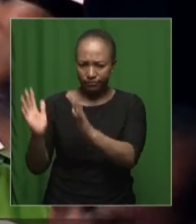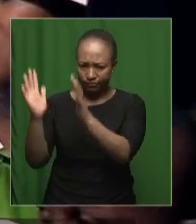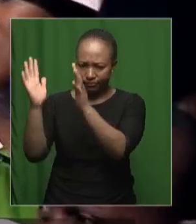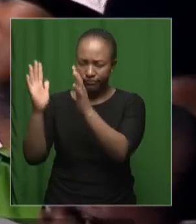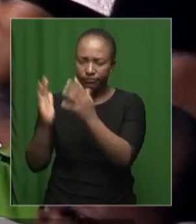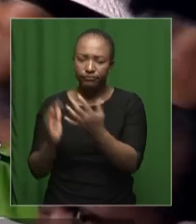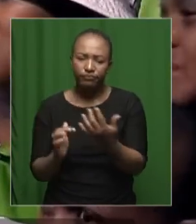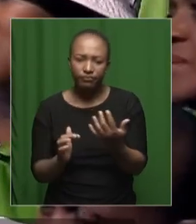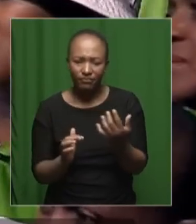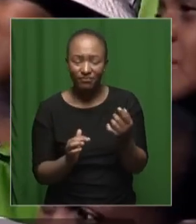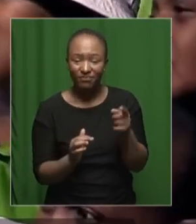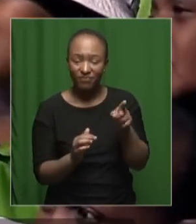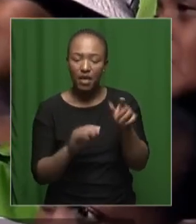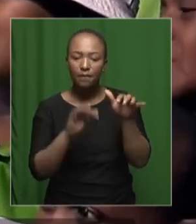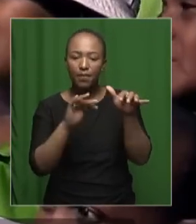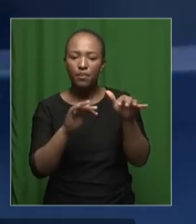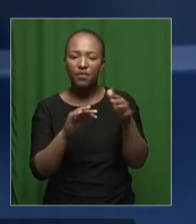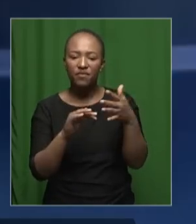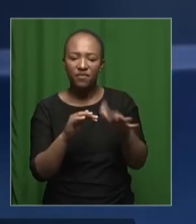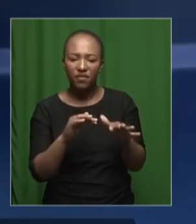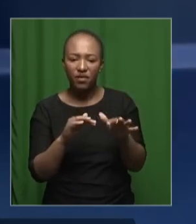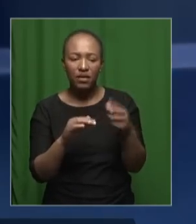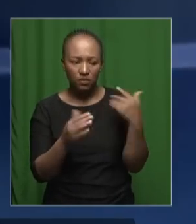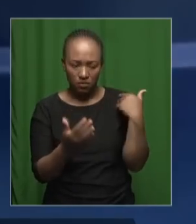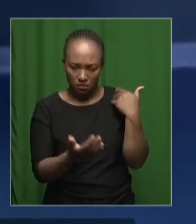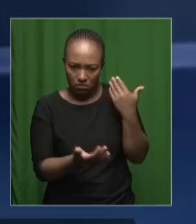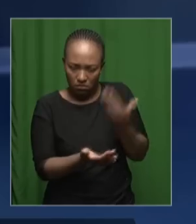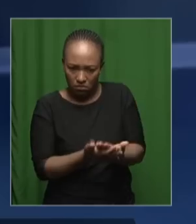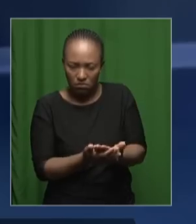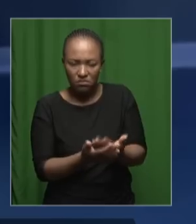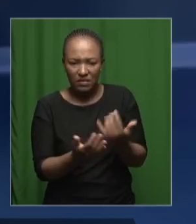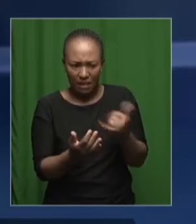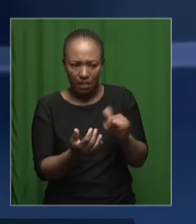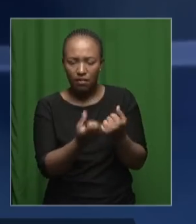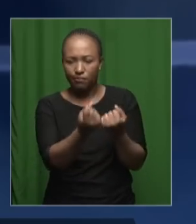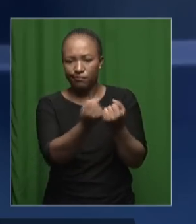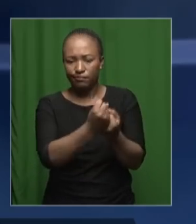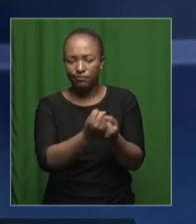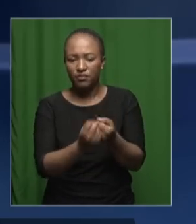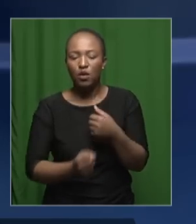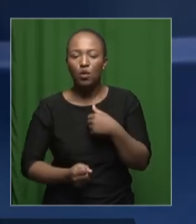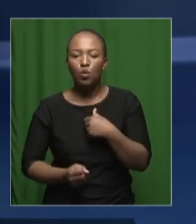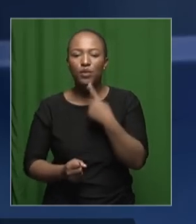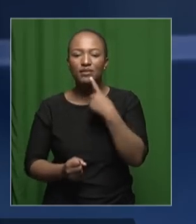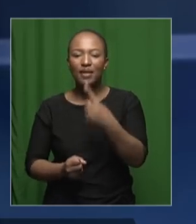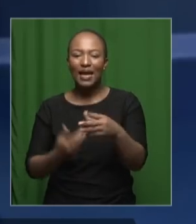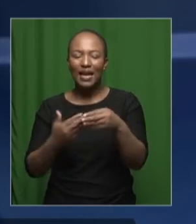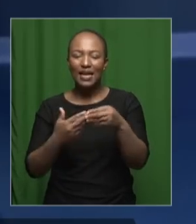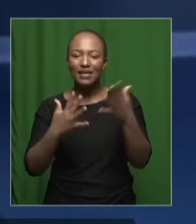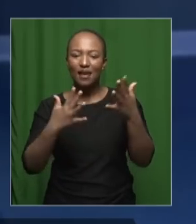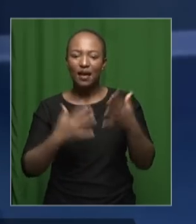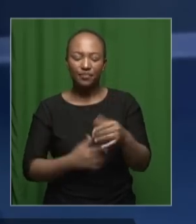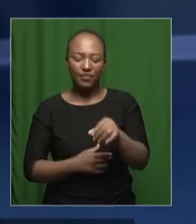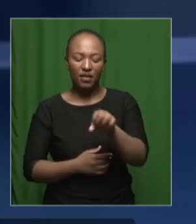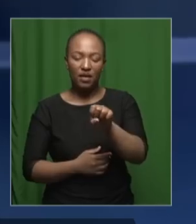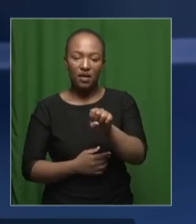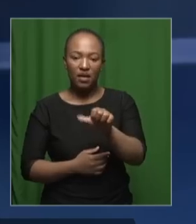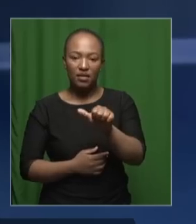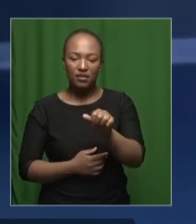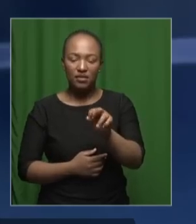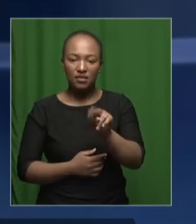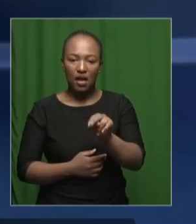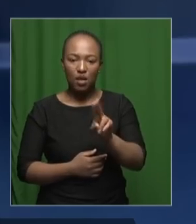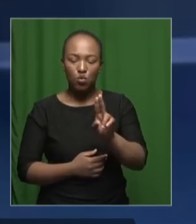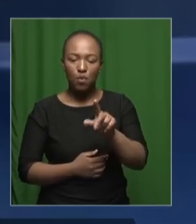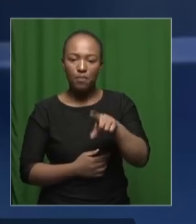that have been propping up that government even today. We are saying all those leaders of ZANU-PF will not enter